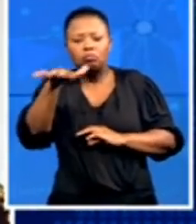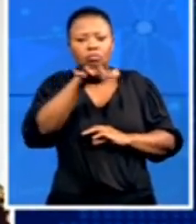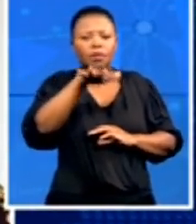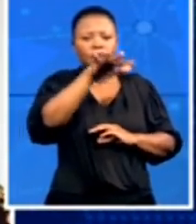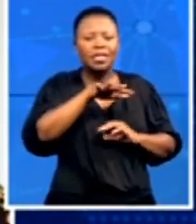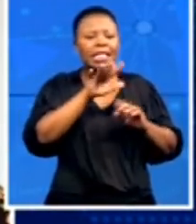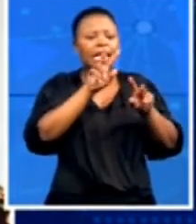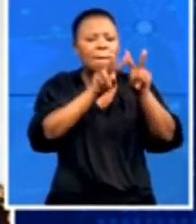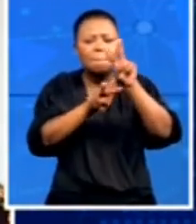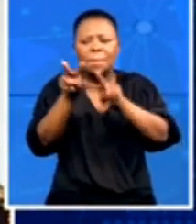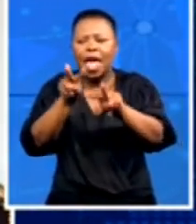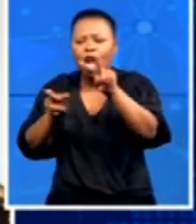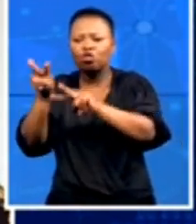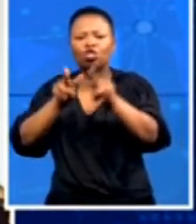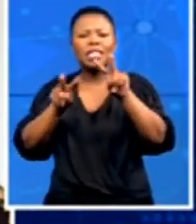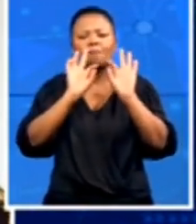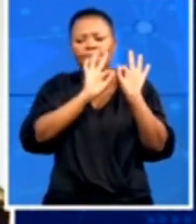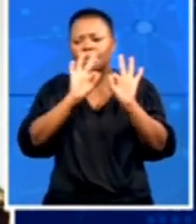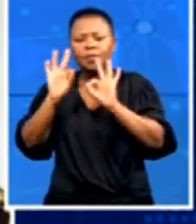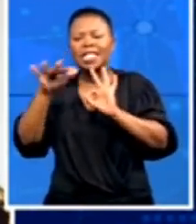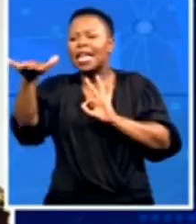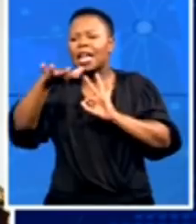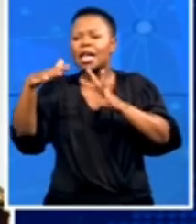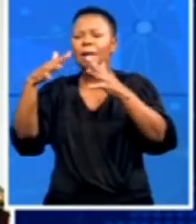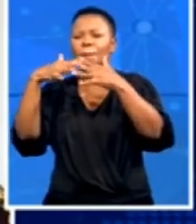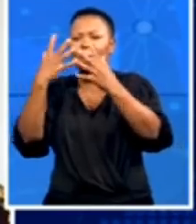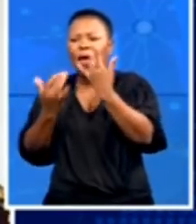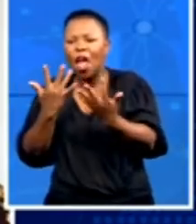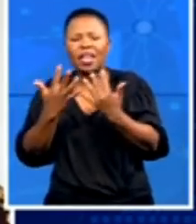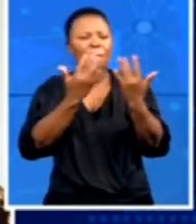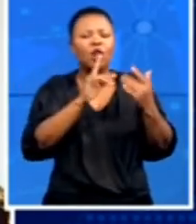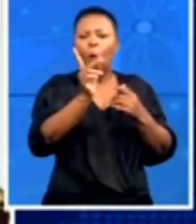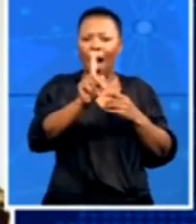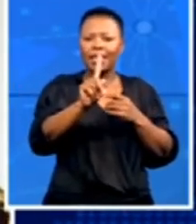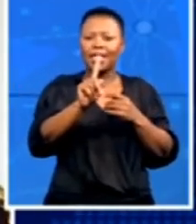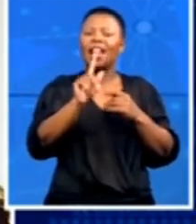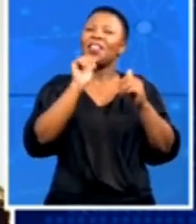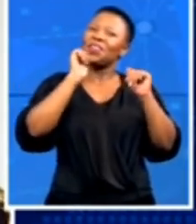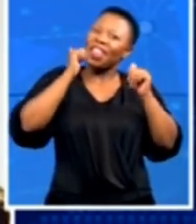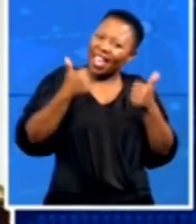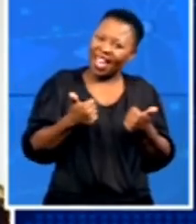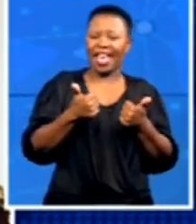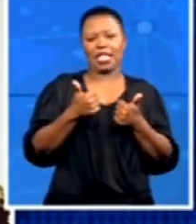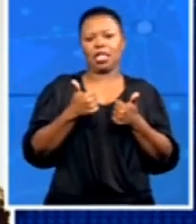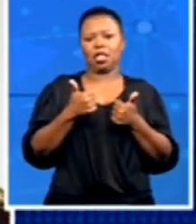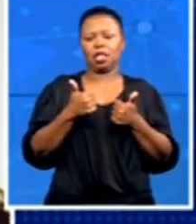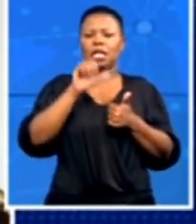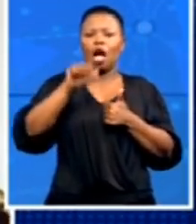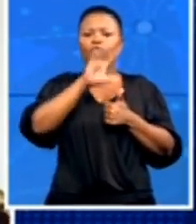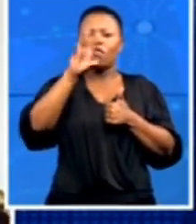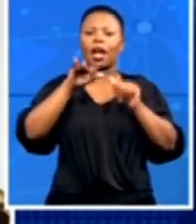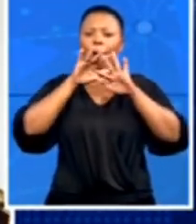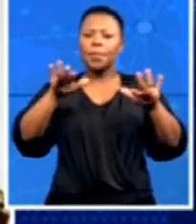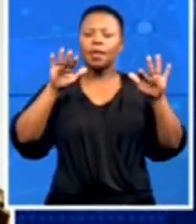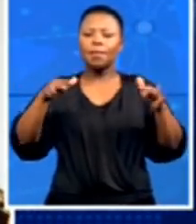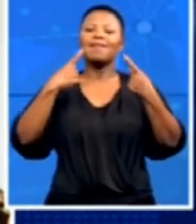areas which have been burnt down. It's only then that I can say to South Africans, well, yes, we've